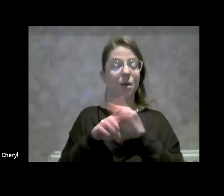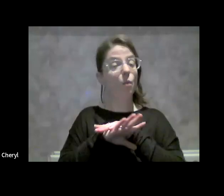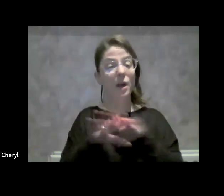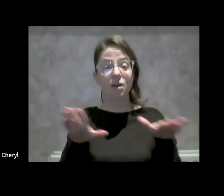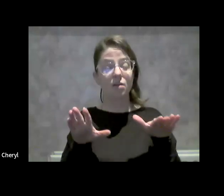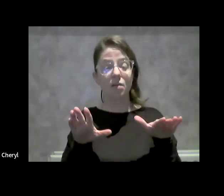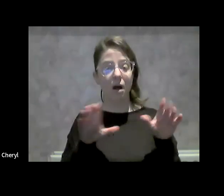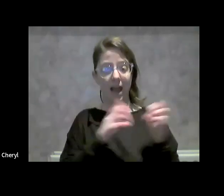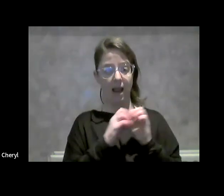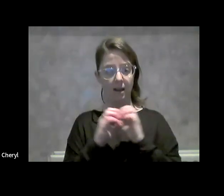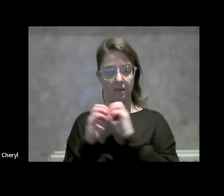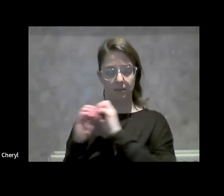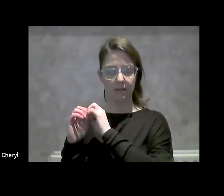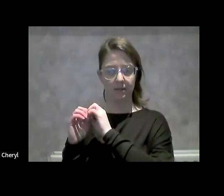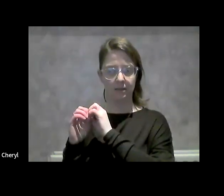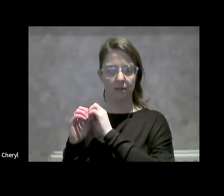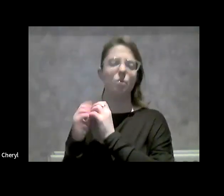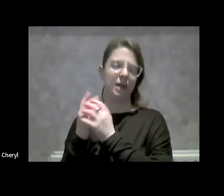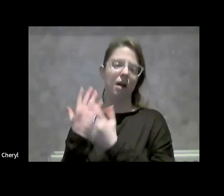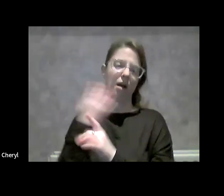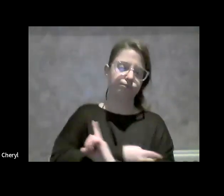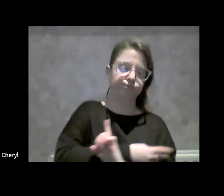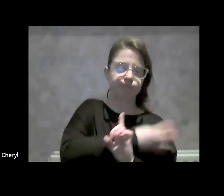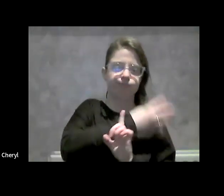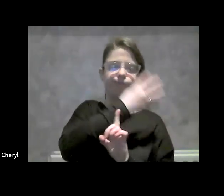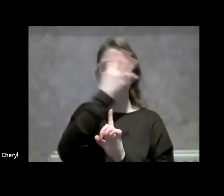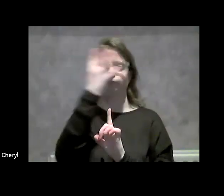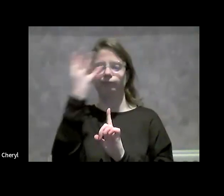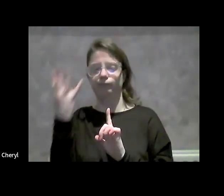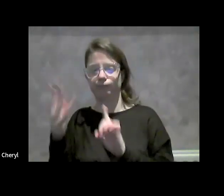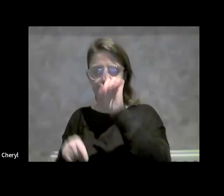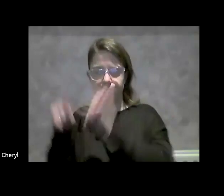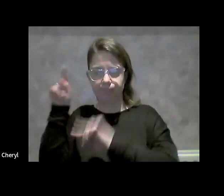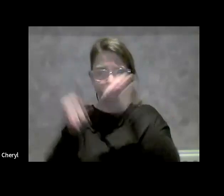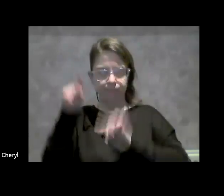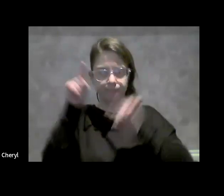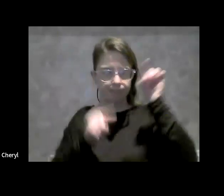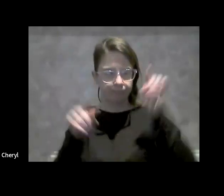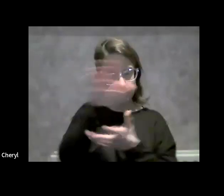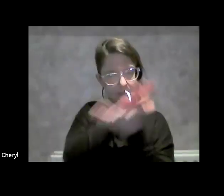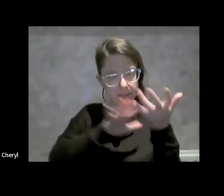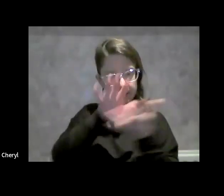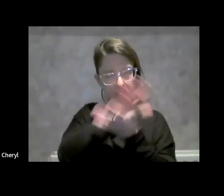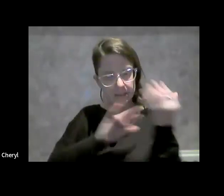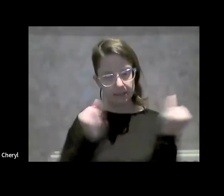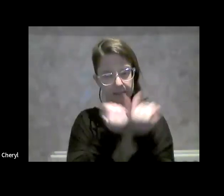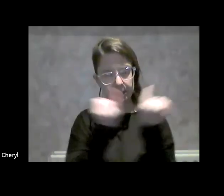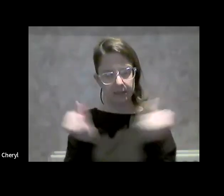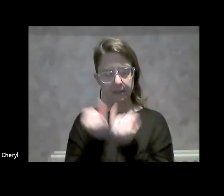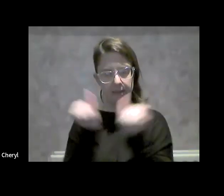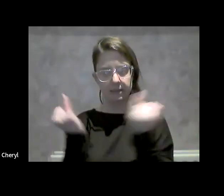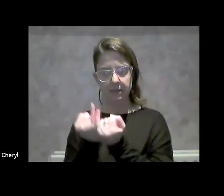letter in the alphabet. We are many sounds and shapes and assonant, dissonant, chordal progressions. We